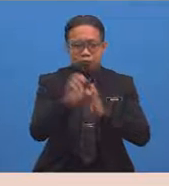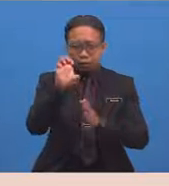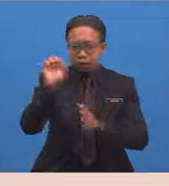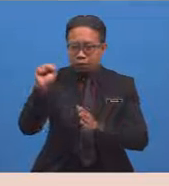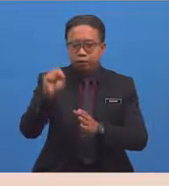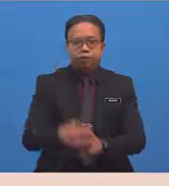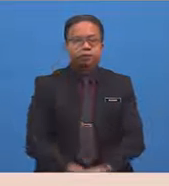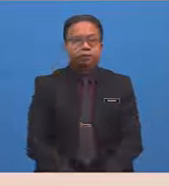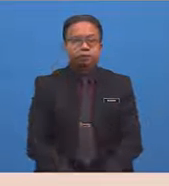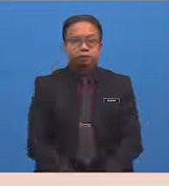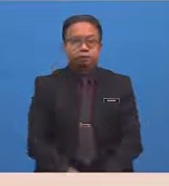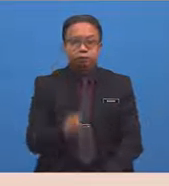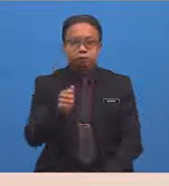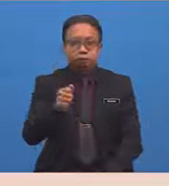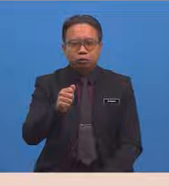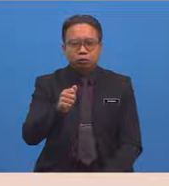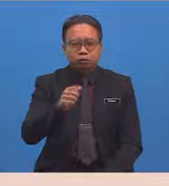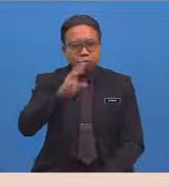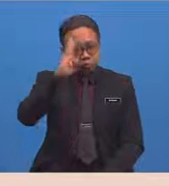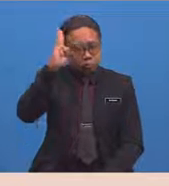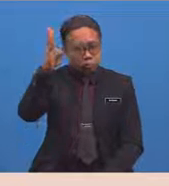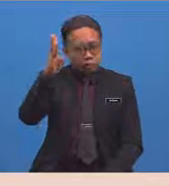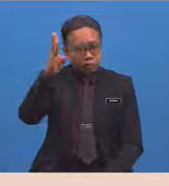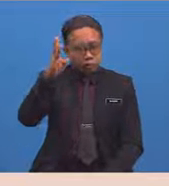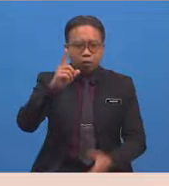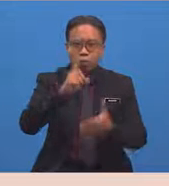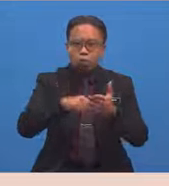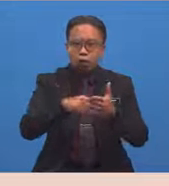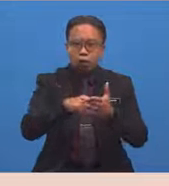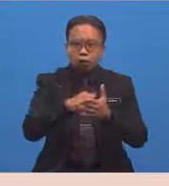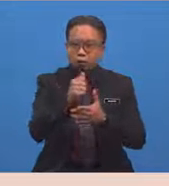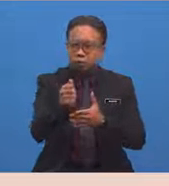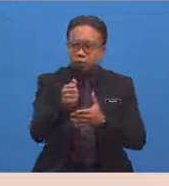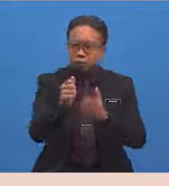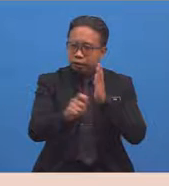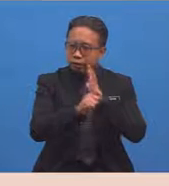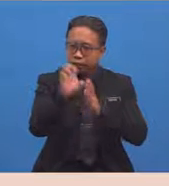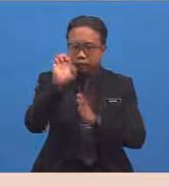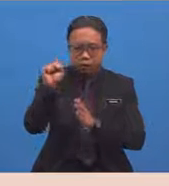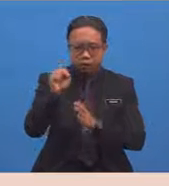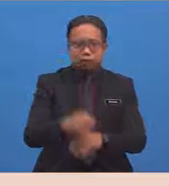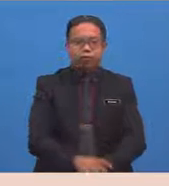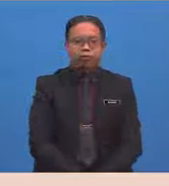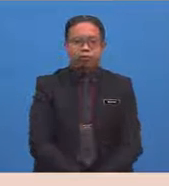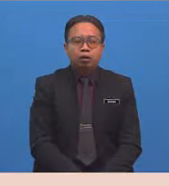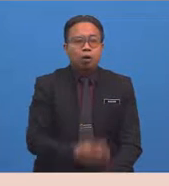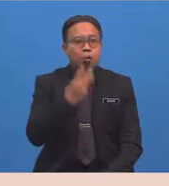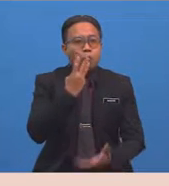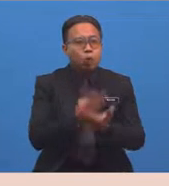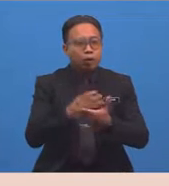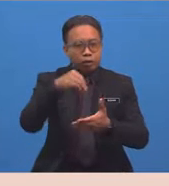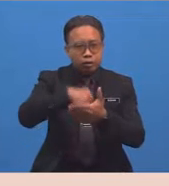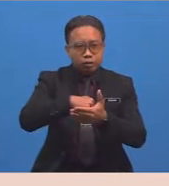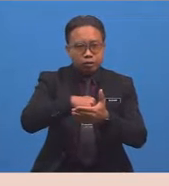well. You must be wondering at home, what are the kind of words that you would have to add ES and not S? Well, in